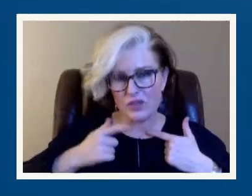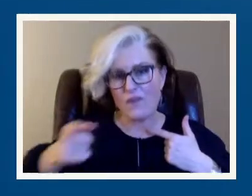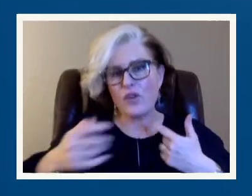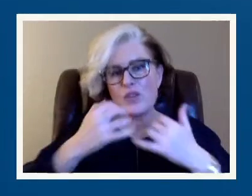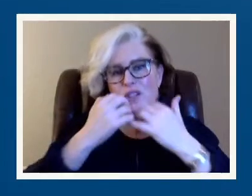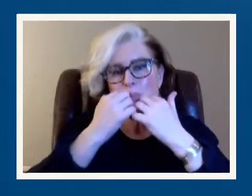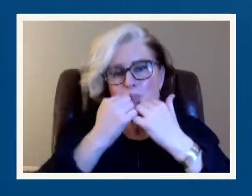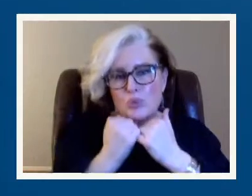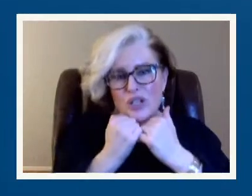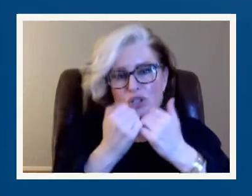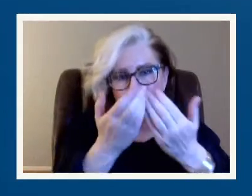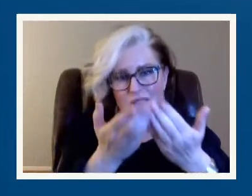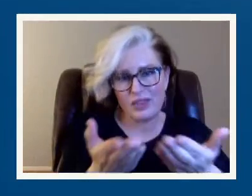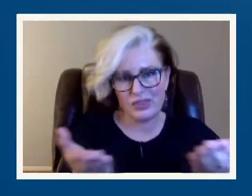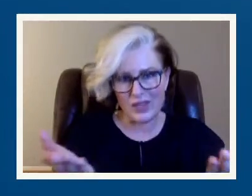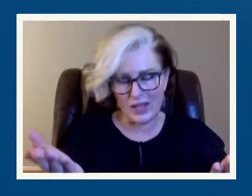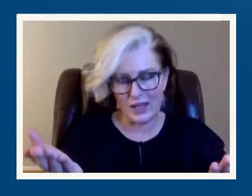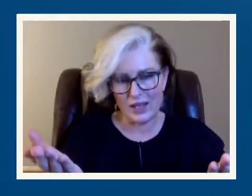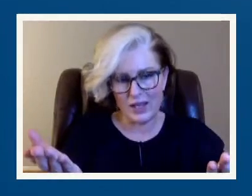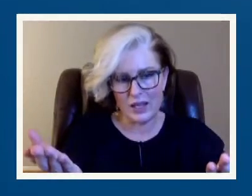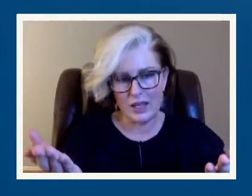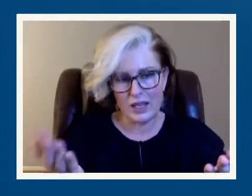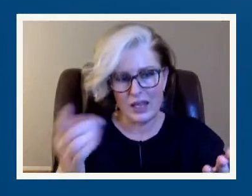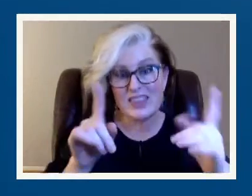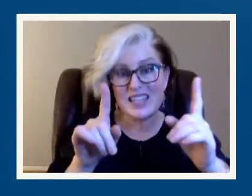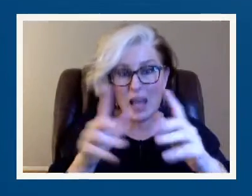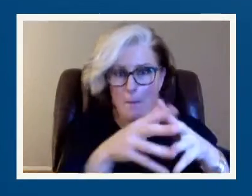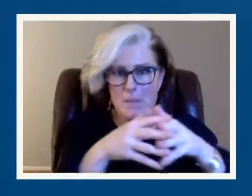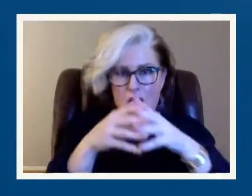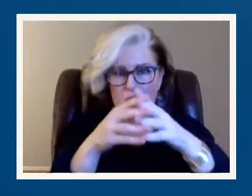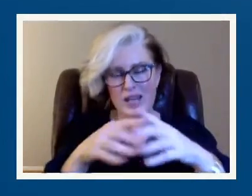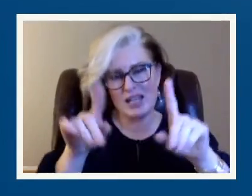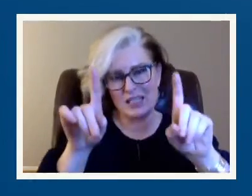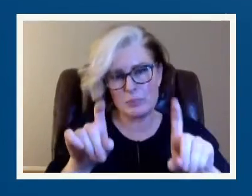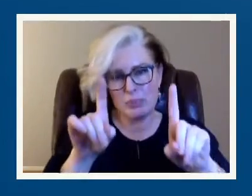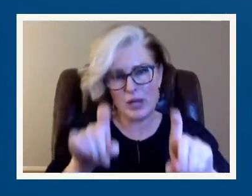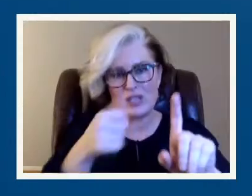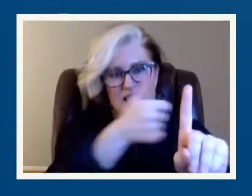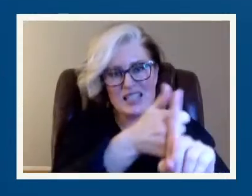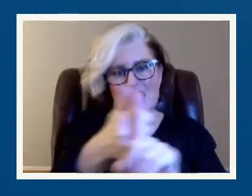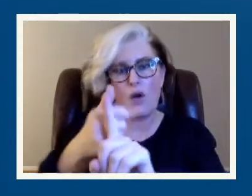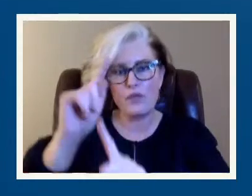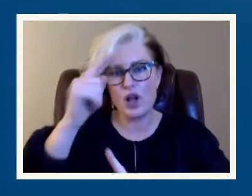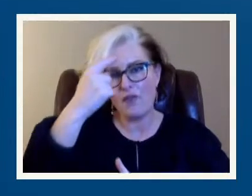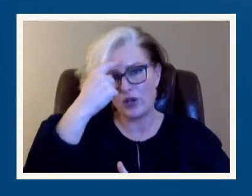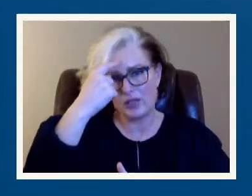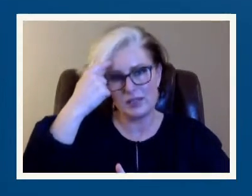thing, this experiment in self-governance.